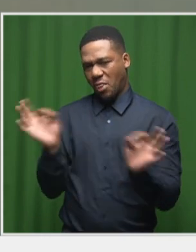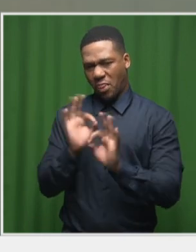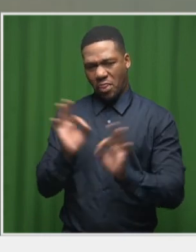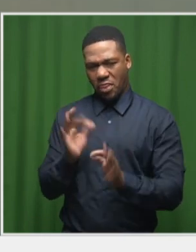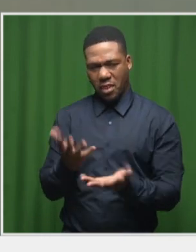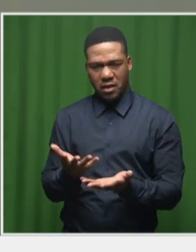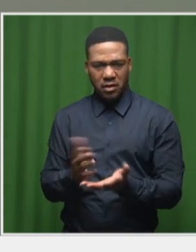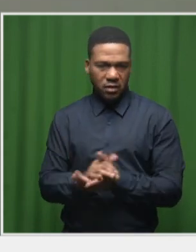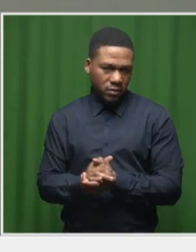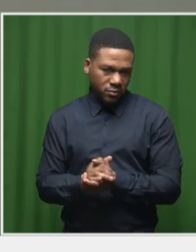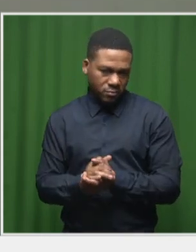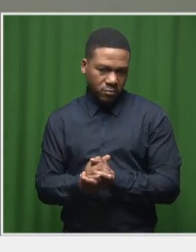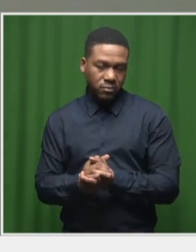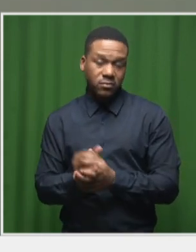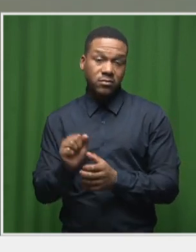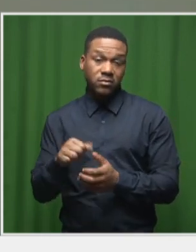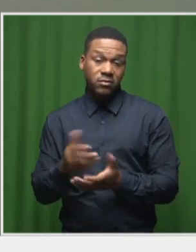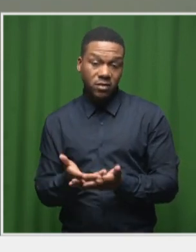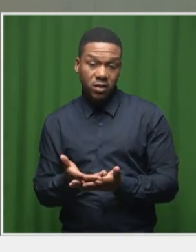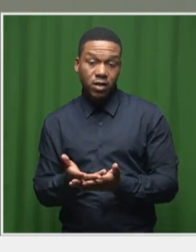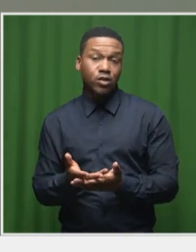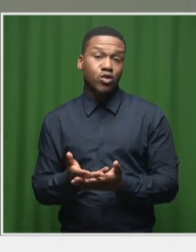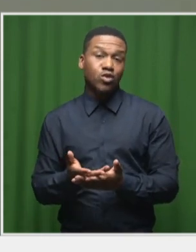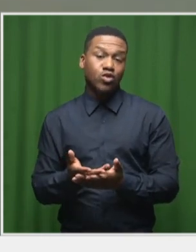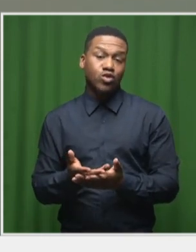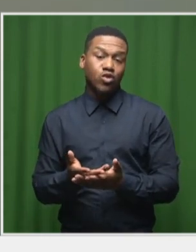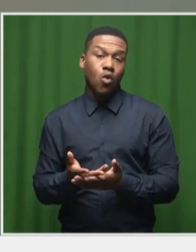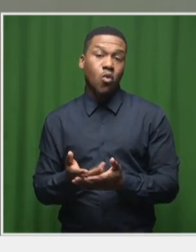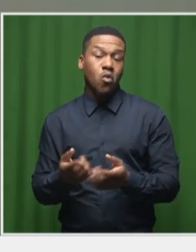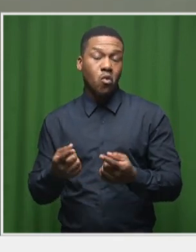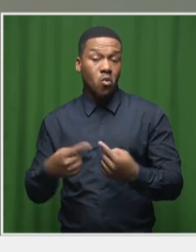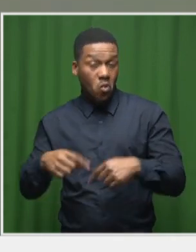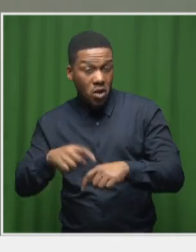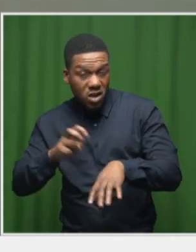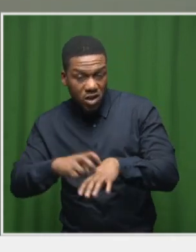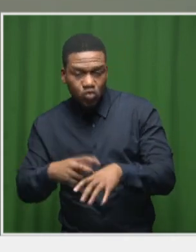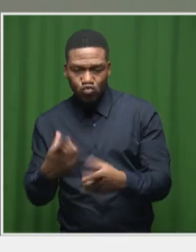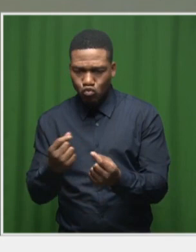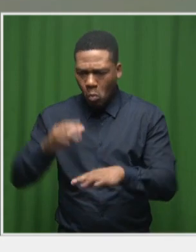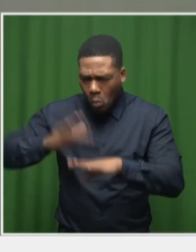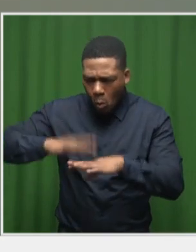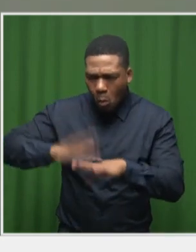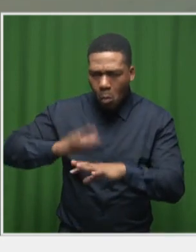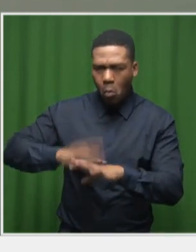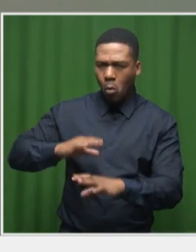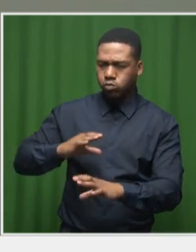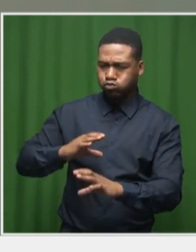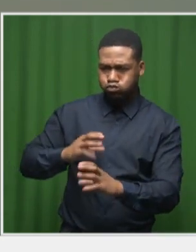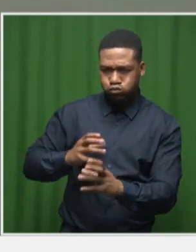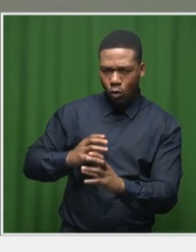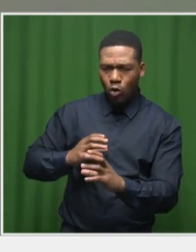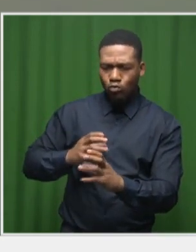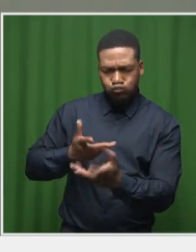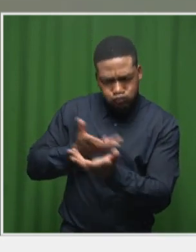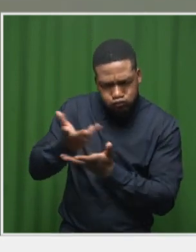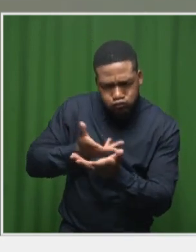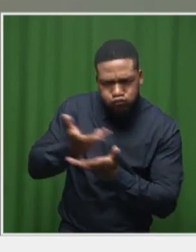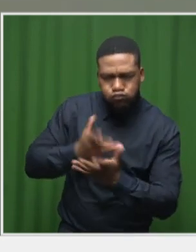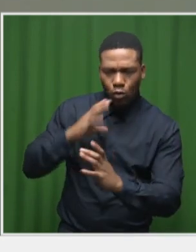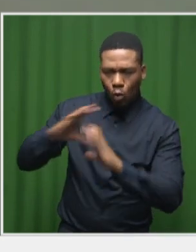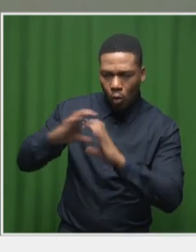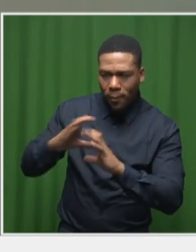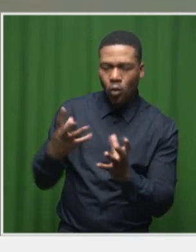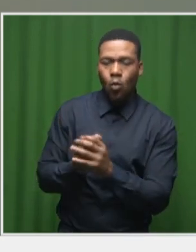think we just need to do more of, communication to our customers, because basically what